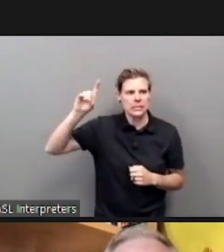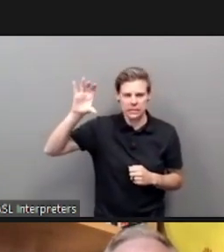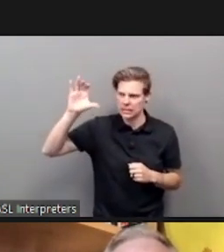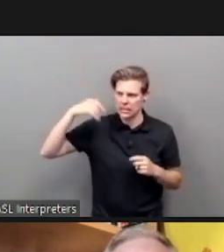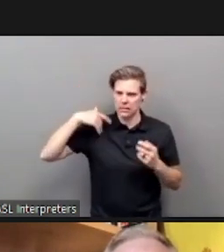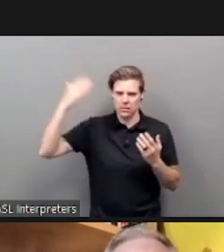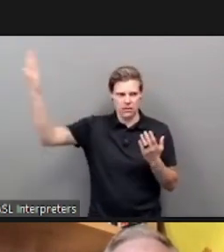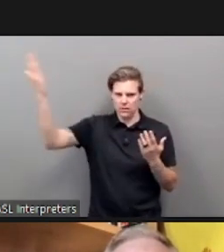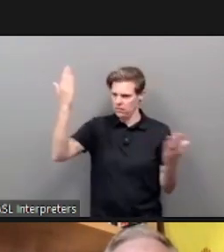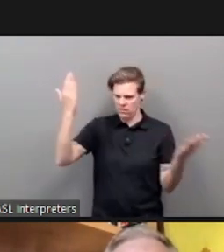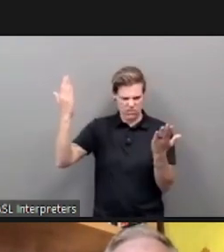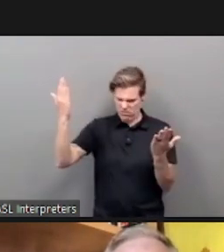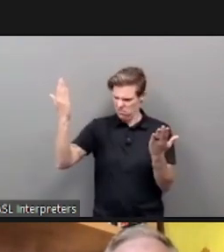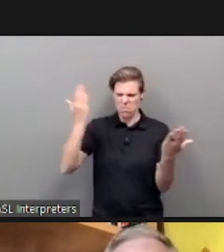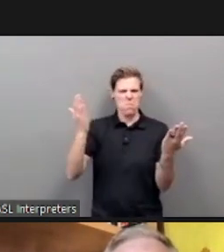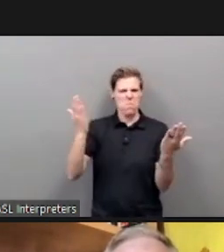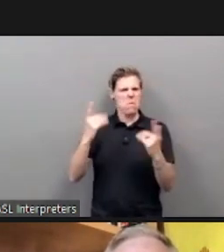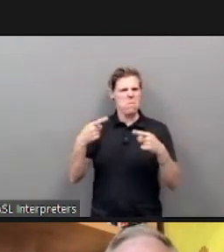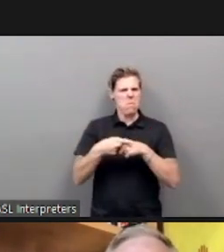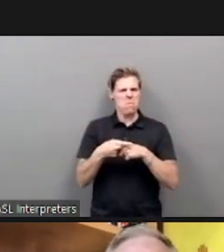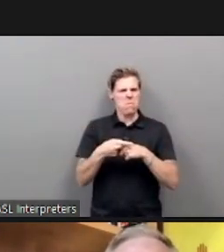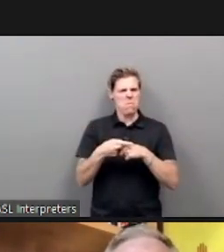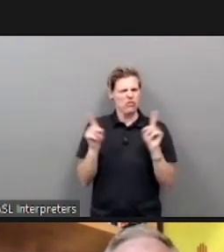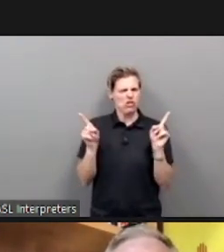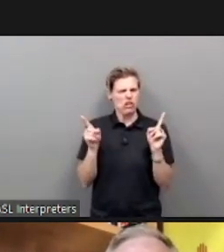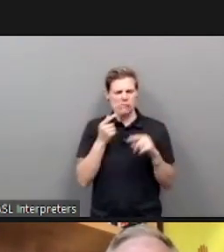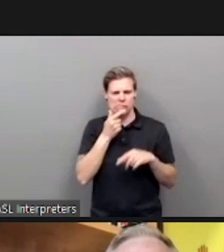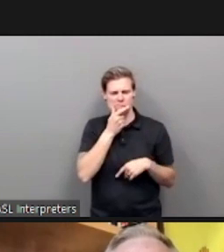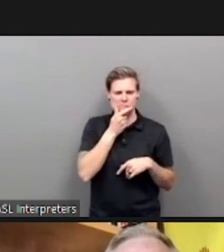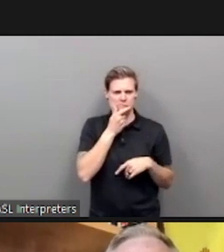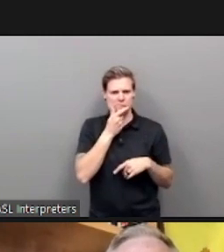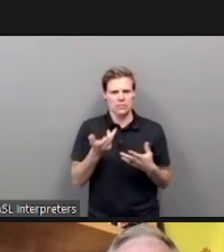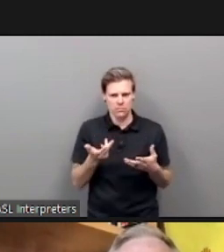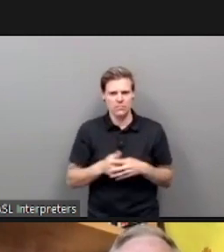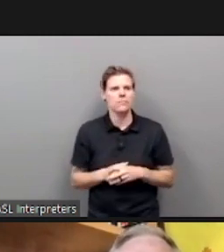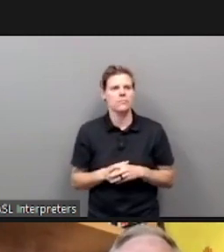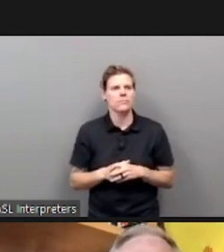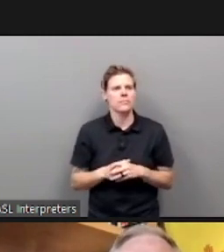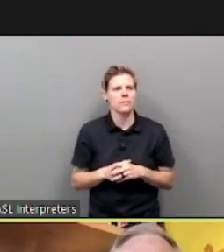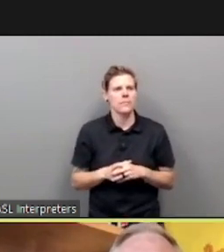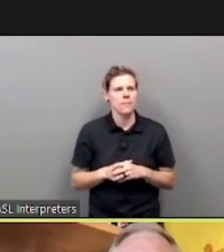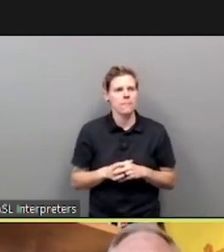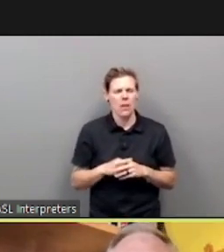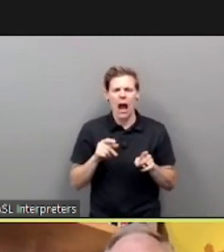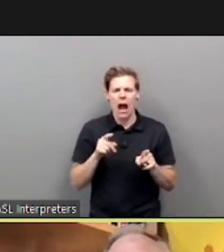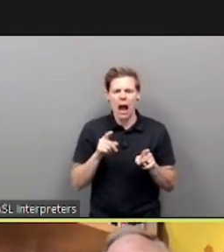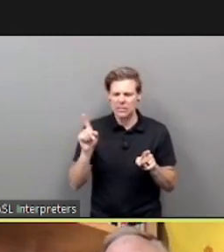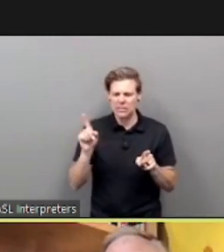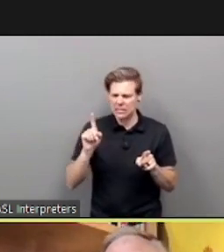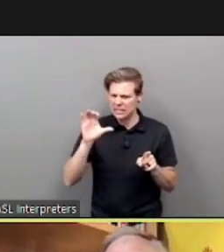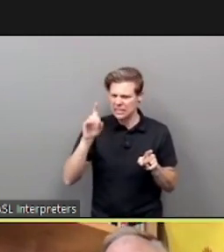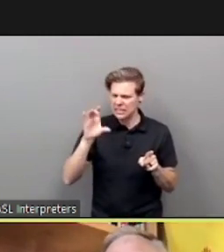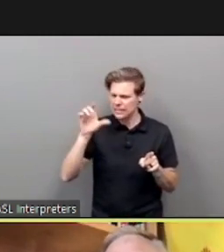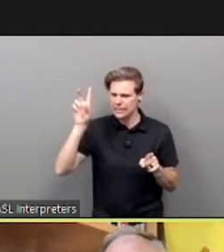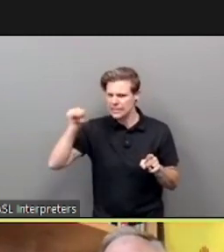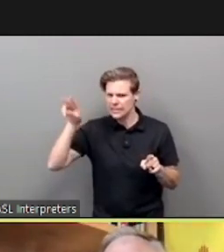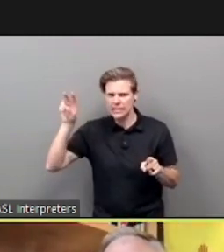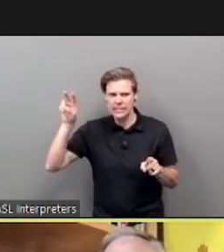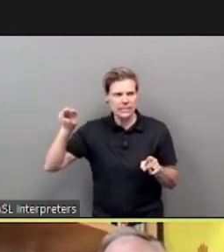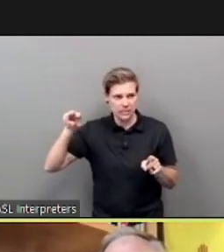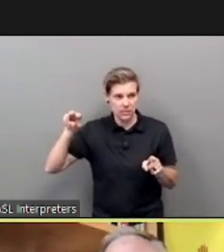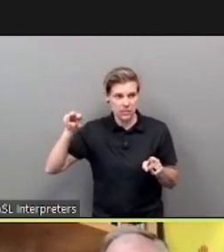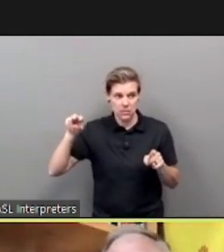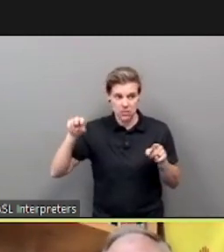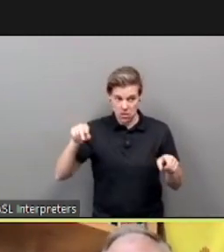transmission rates, which is in the, which report? Yeah, that's in the county report. So That's